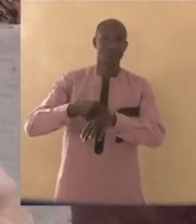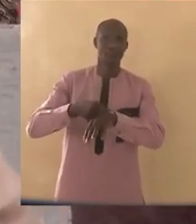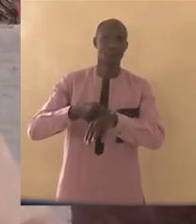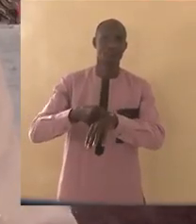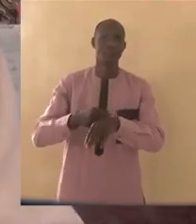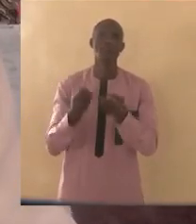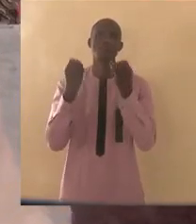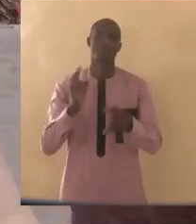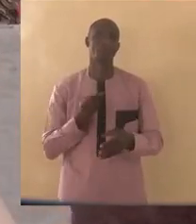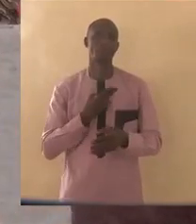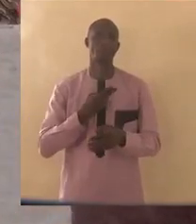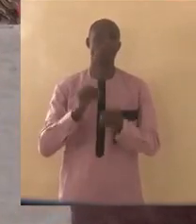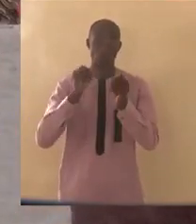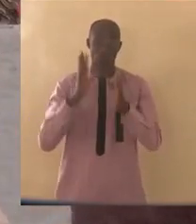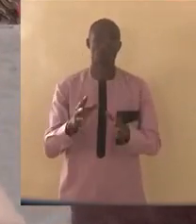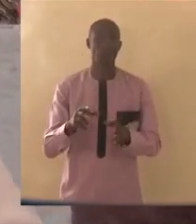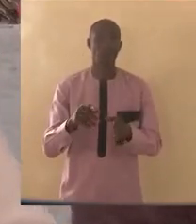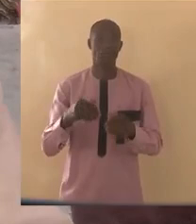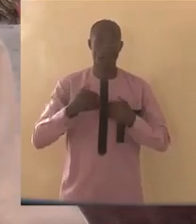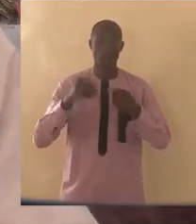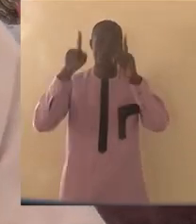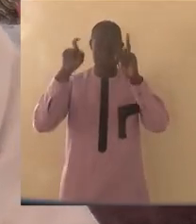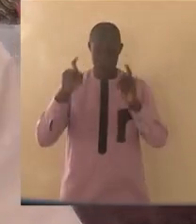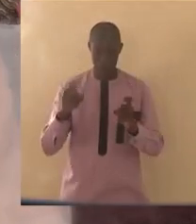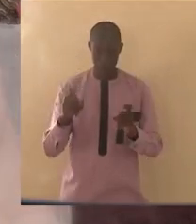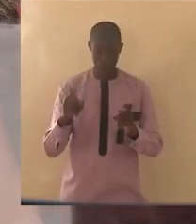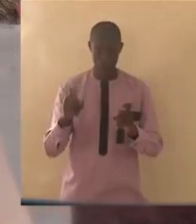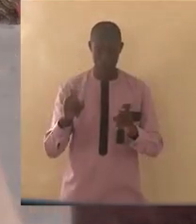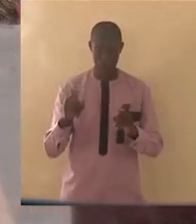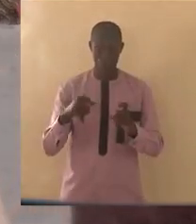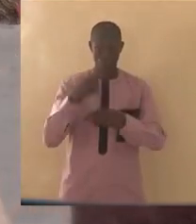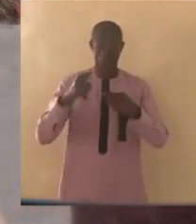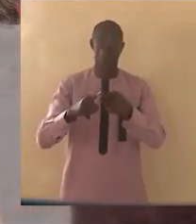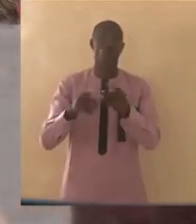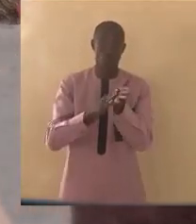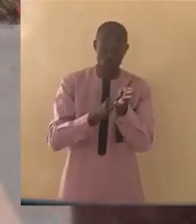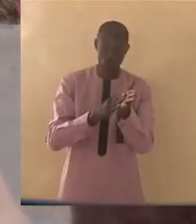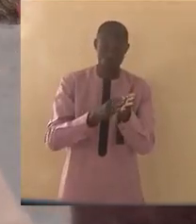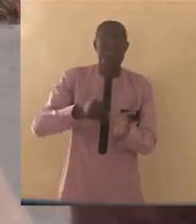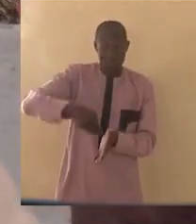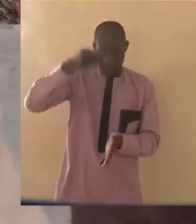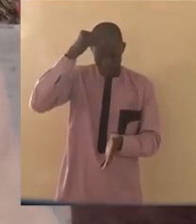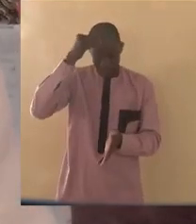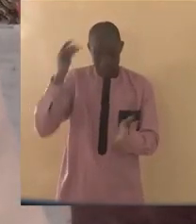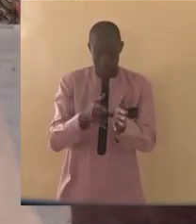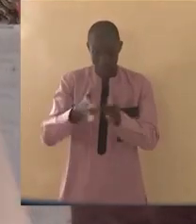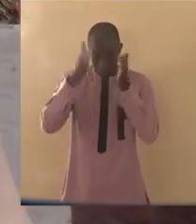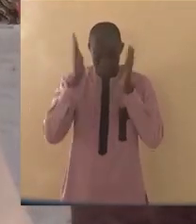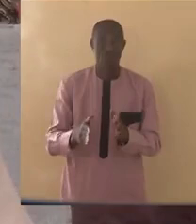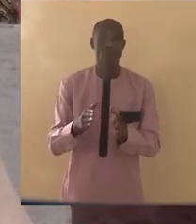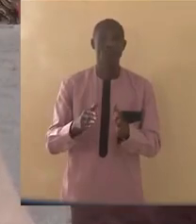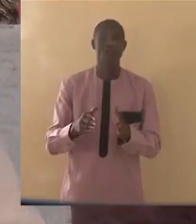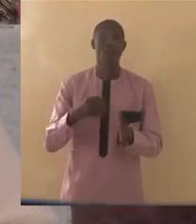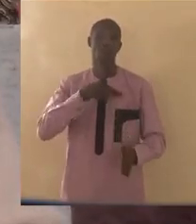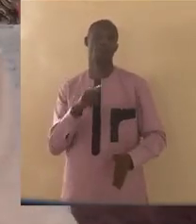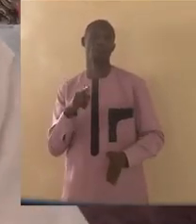Sometimes I think that many of us who are preachers need to go and be examined. Either to go to school and learn Christian religion properly, Christian